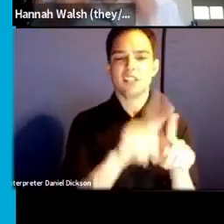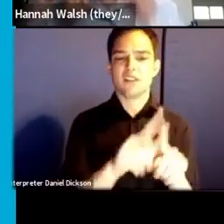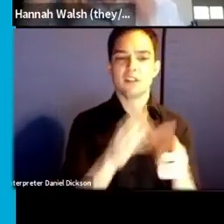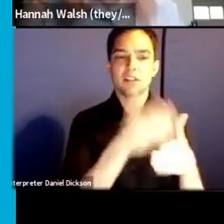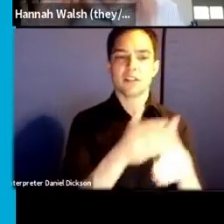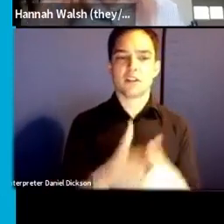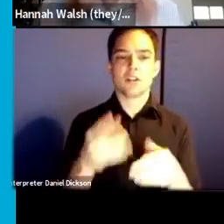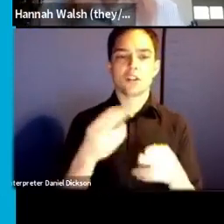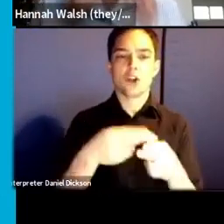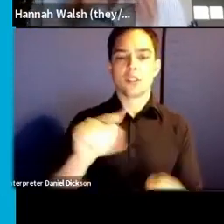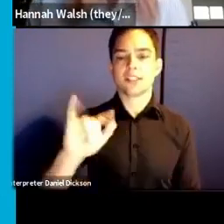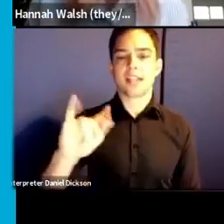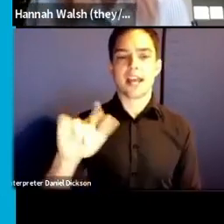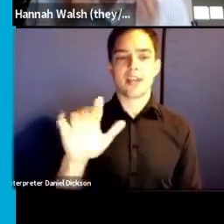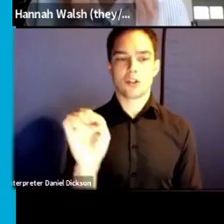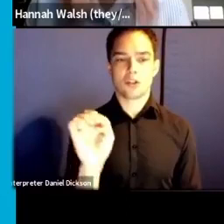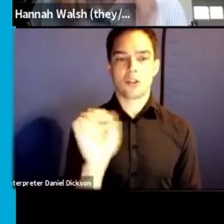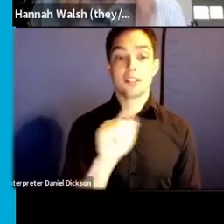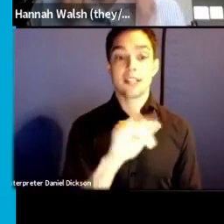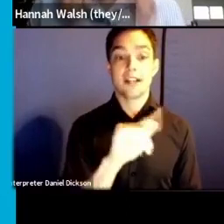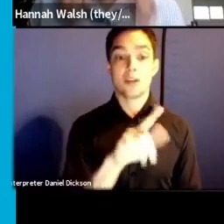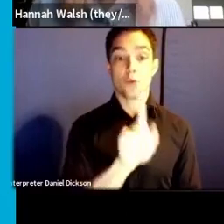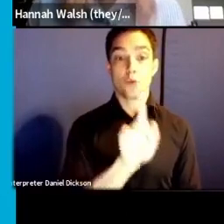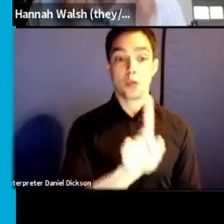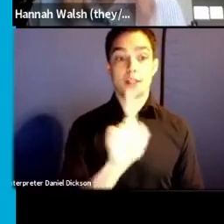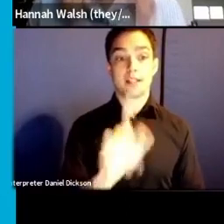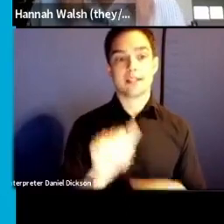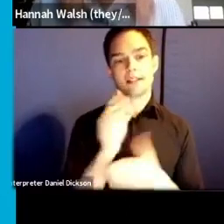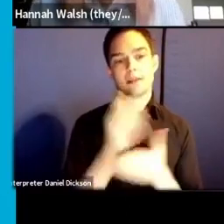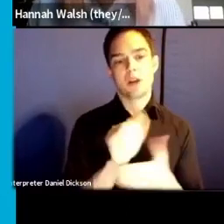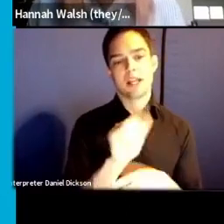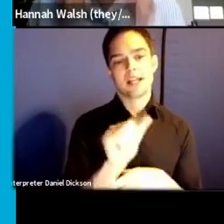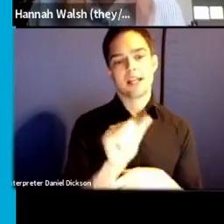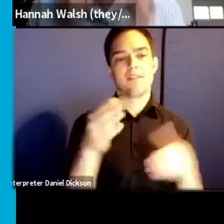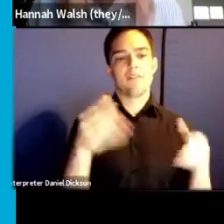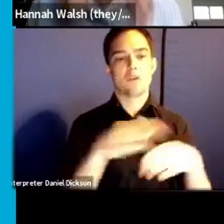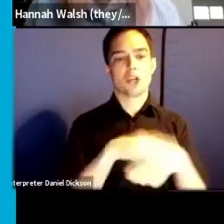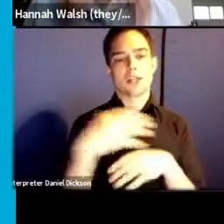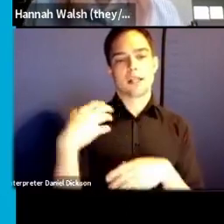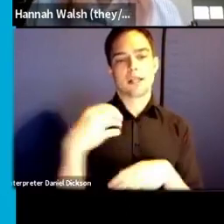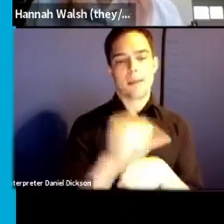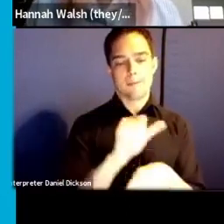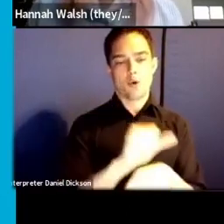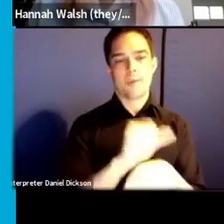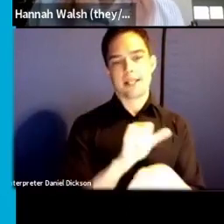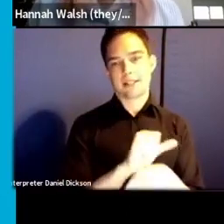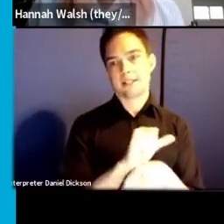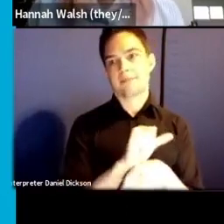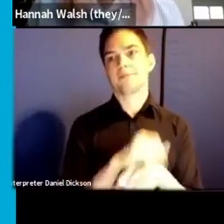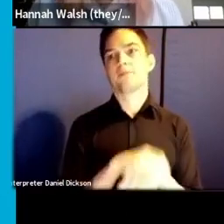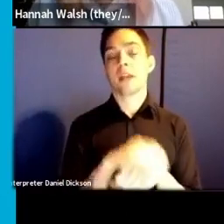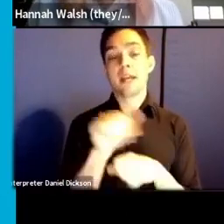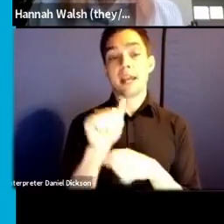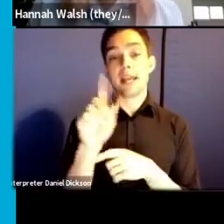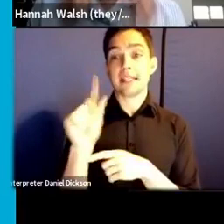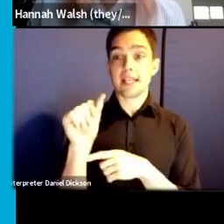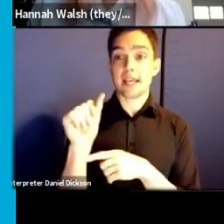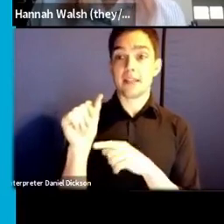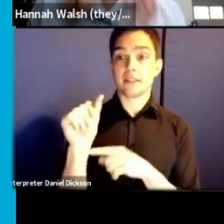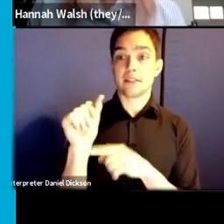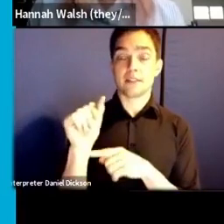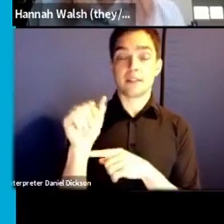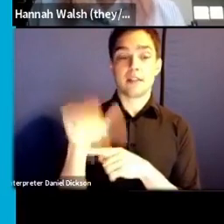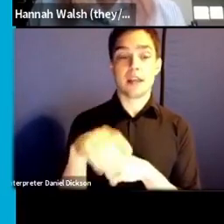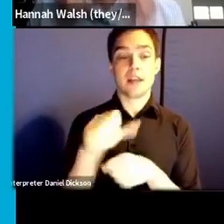titles, and Title I is the section of the ADA that focuses on employment. And the ADA, this employment